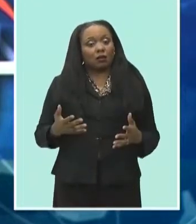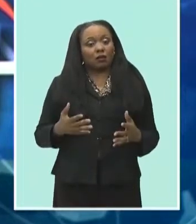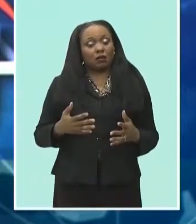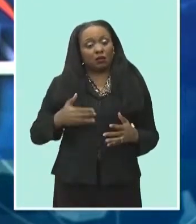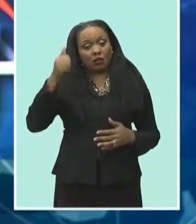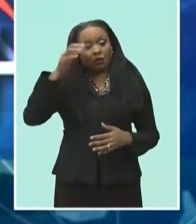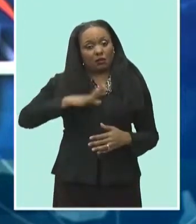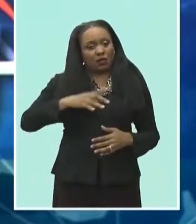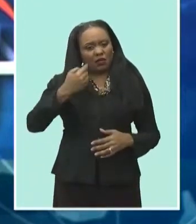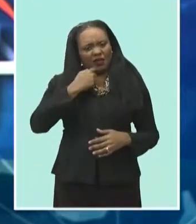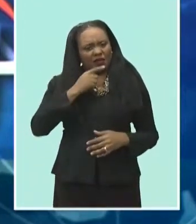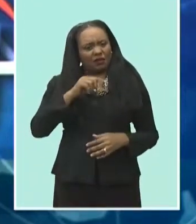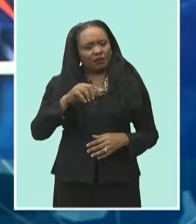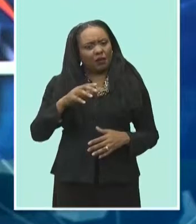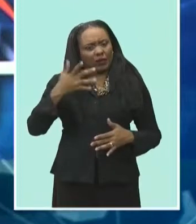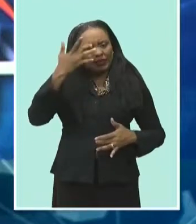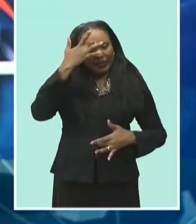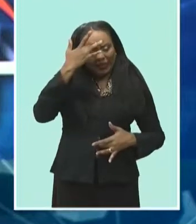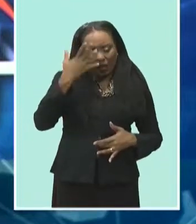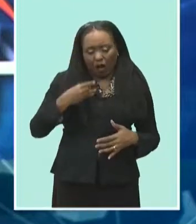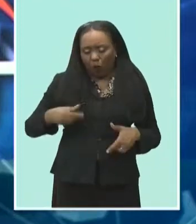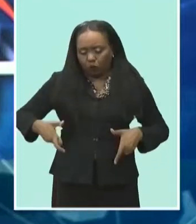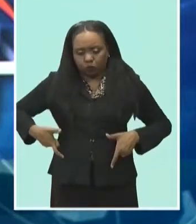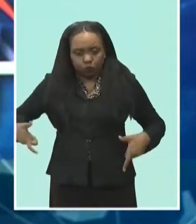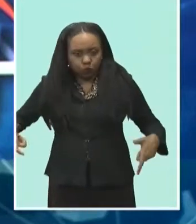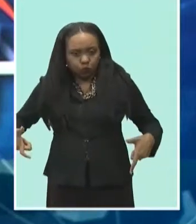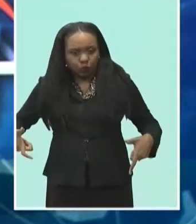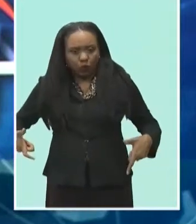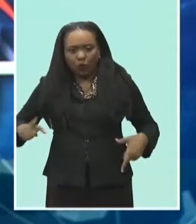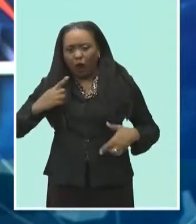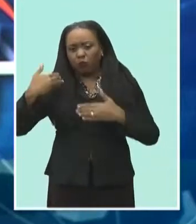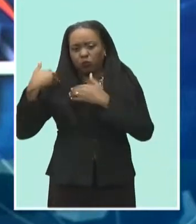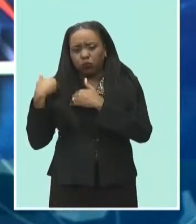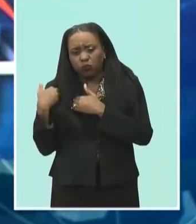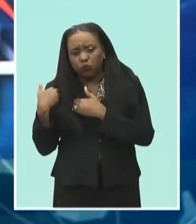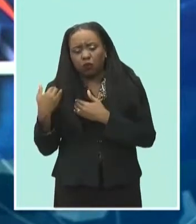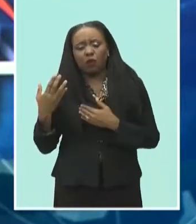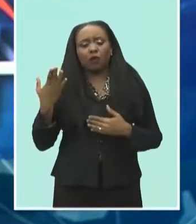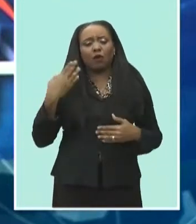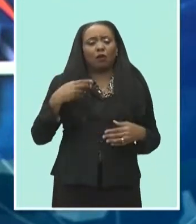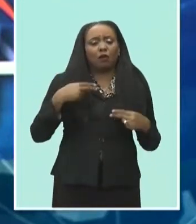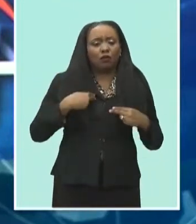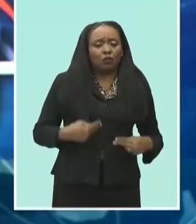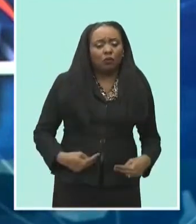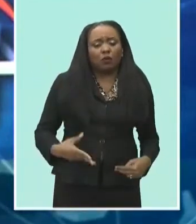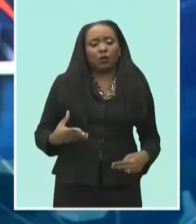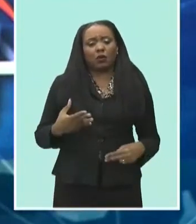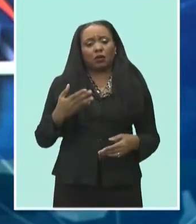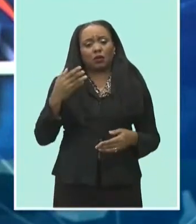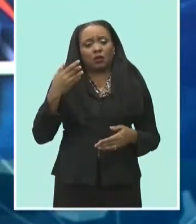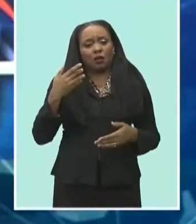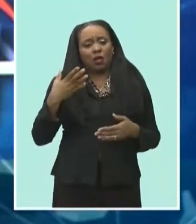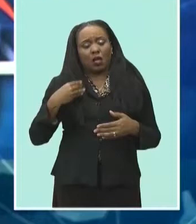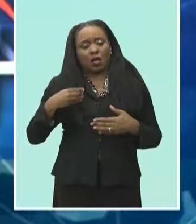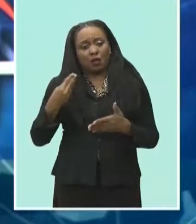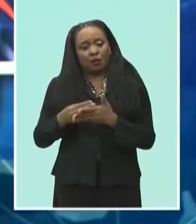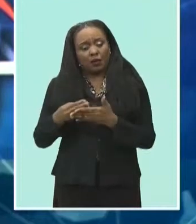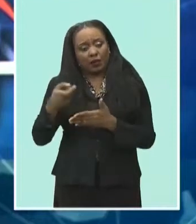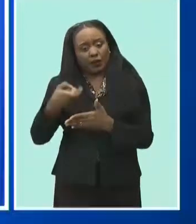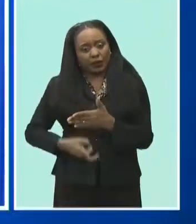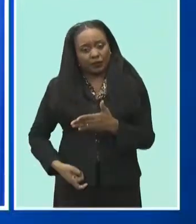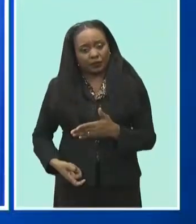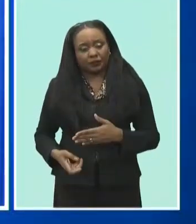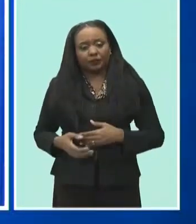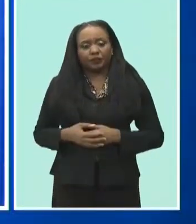Campaign. He says NCDs and obesity in all forms result in burdensome human and monetary costs. We have to